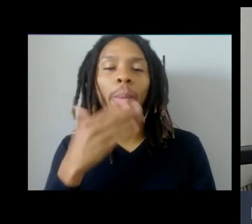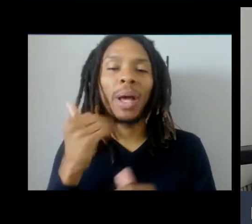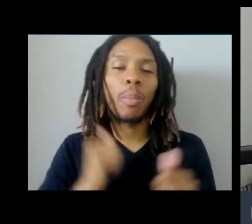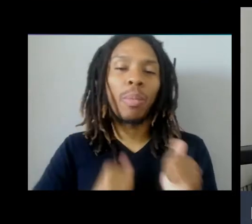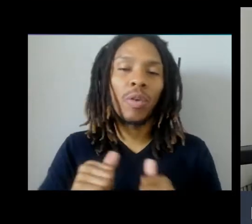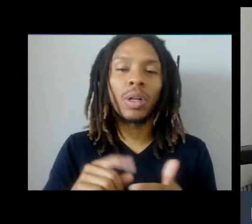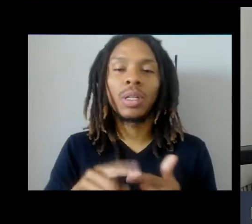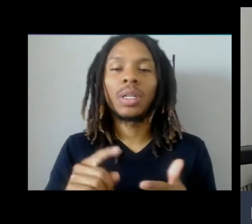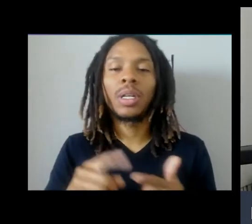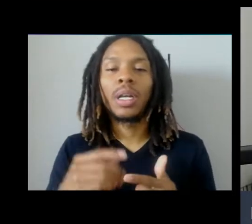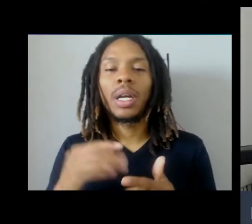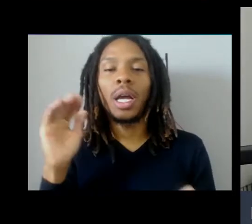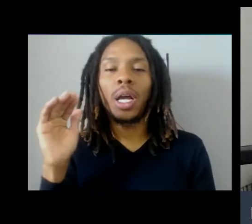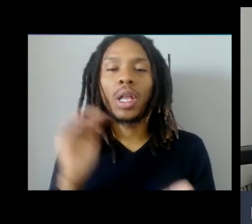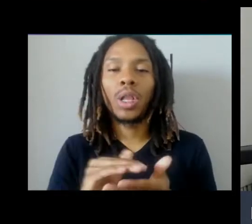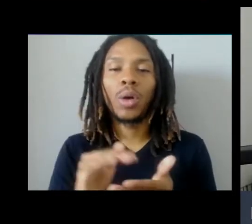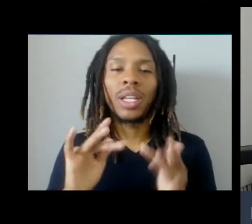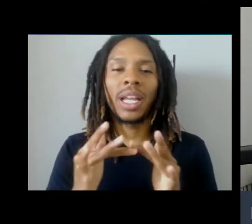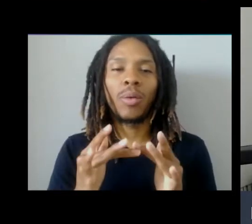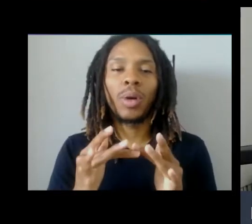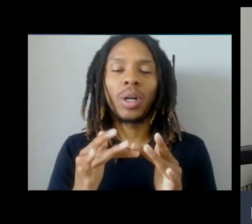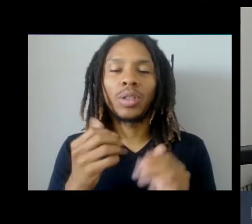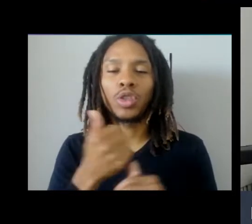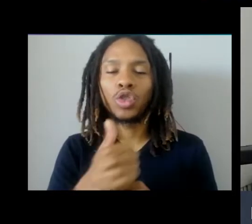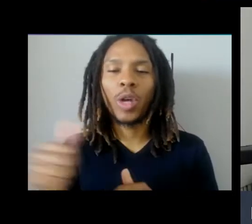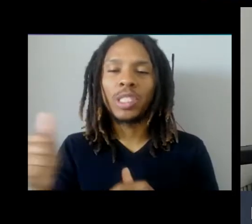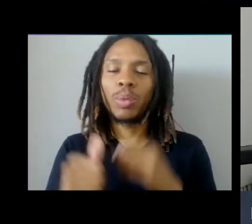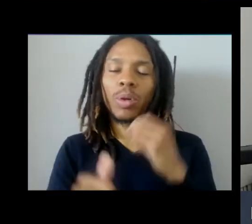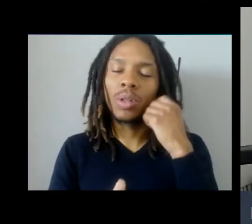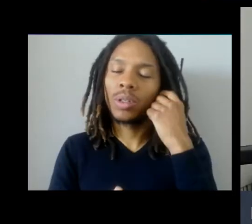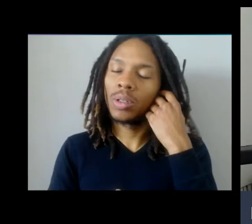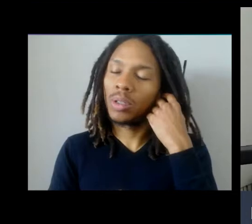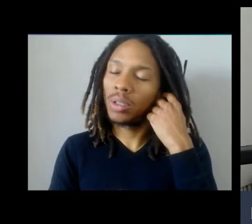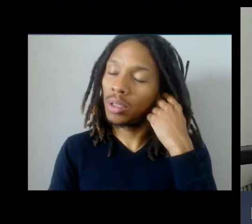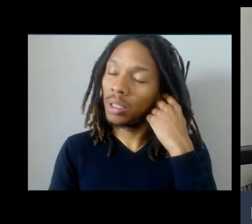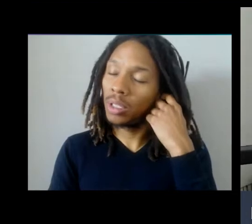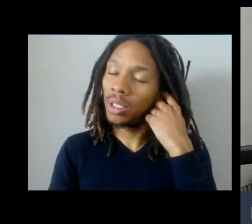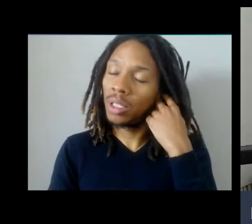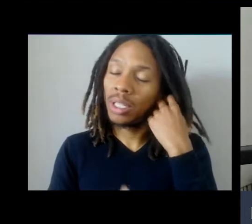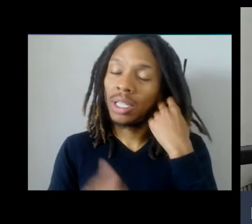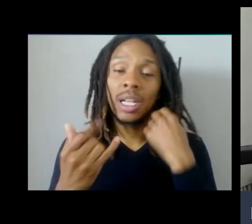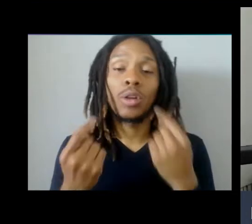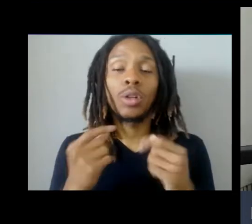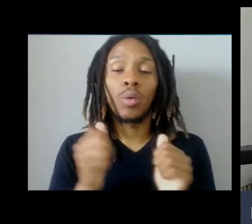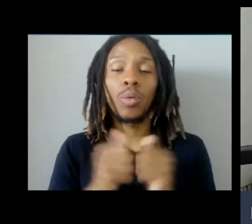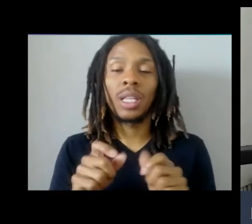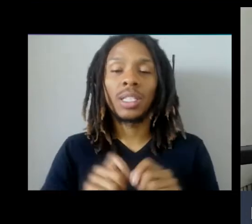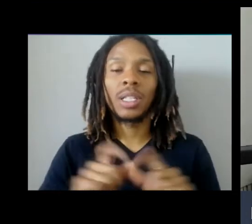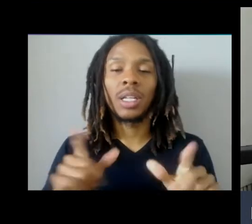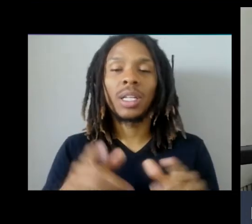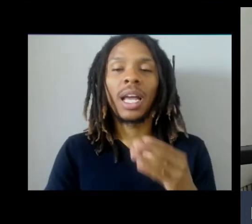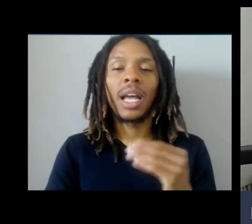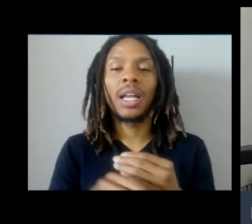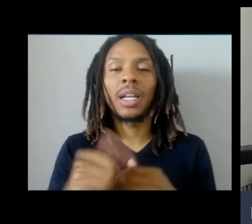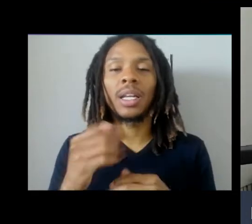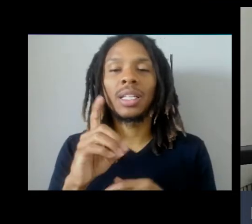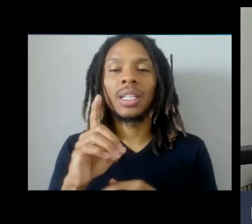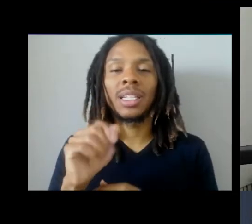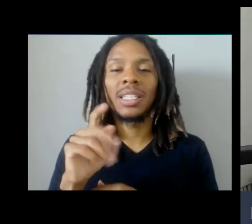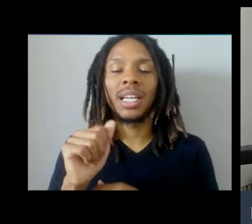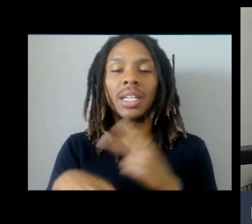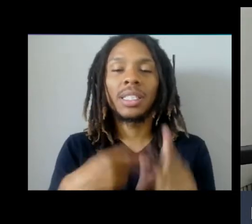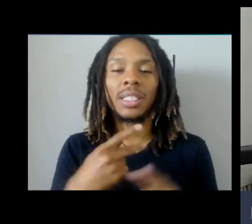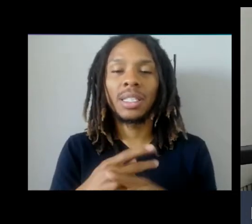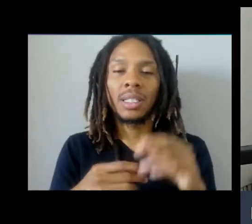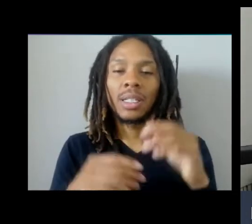and lower network transfer. And now what we're doing with this launch is we're adding another data type that you can store natively, which is